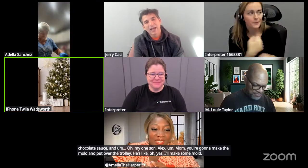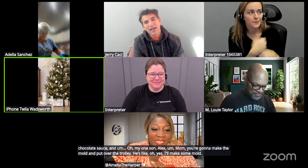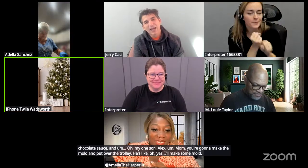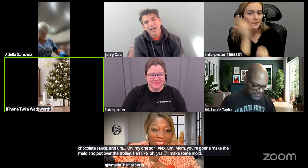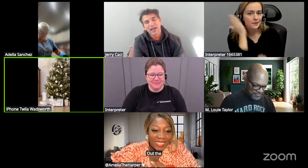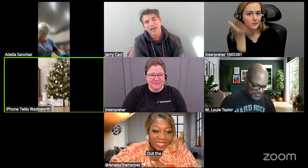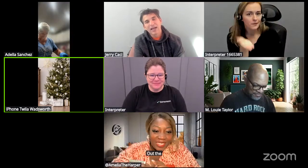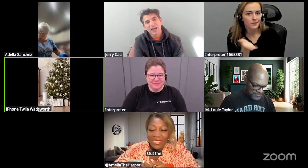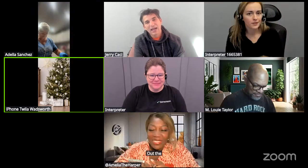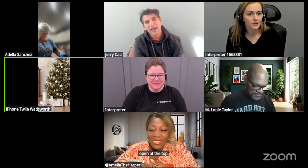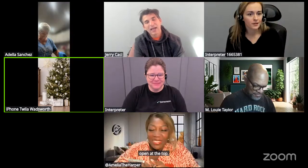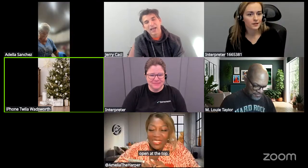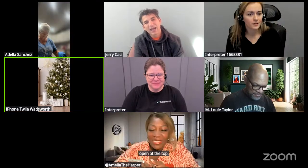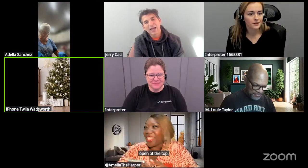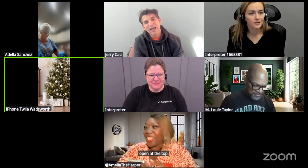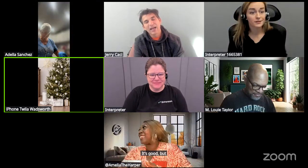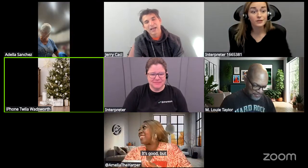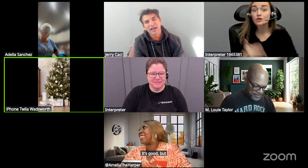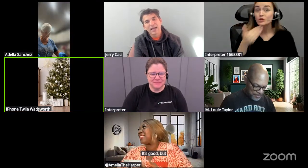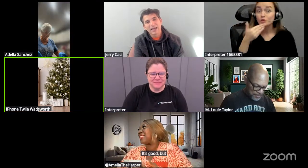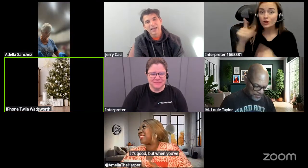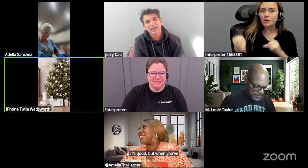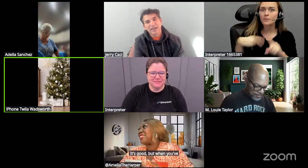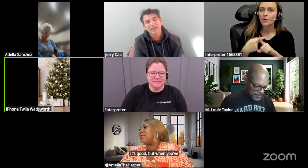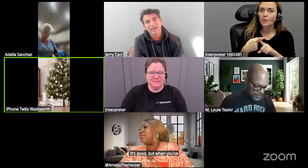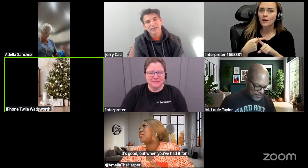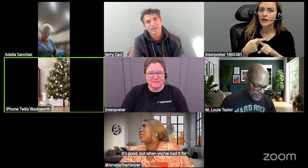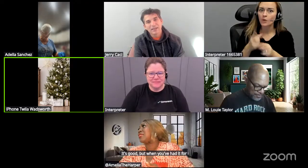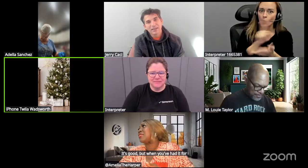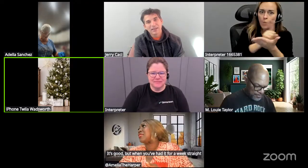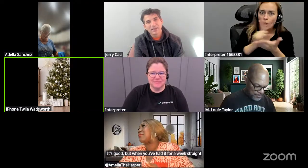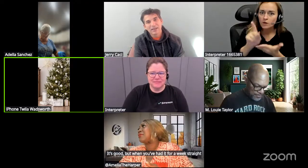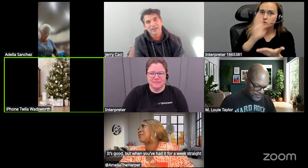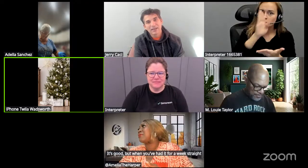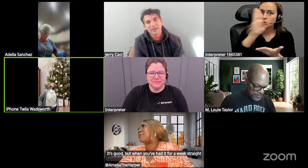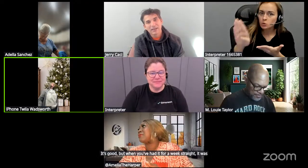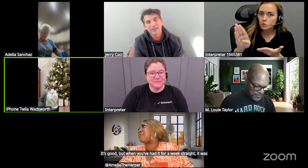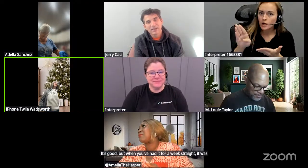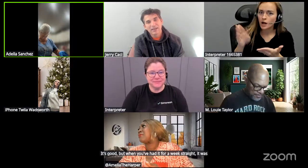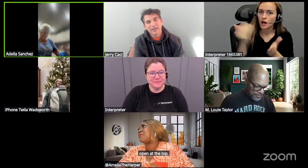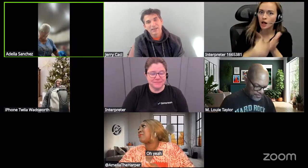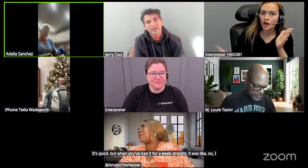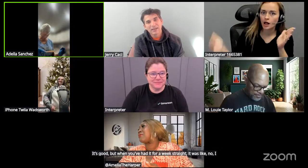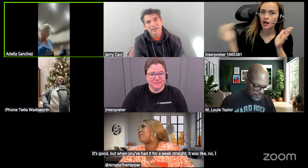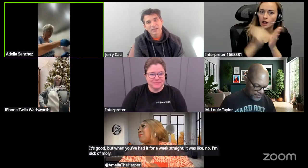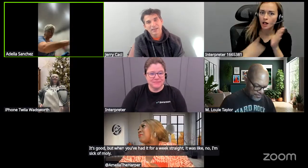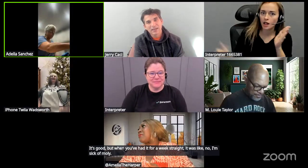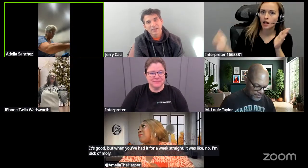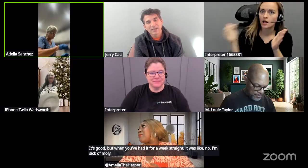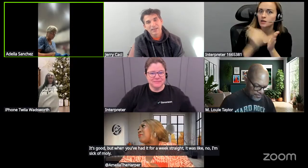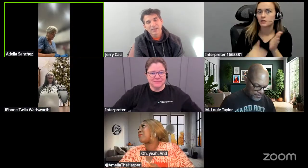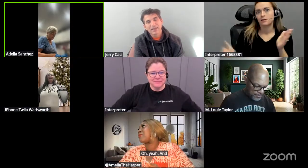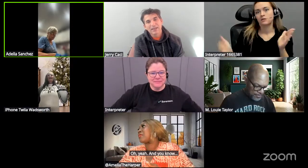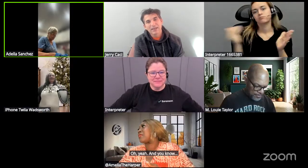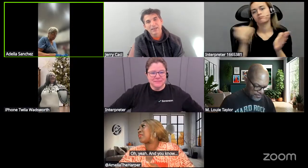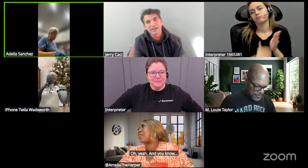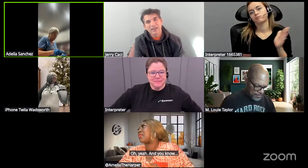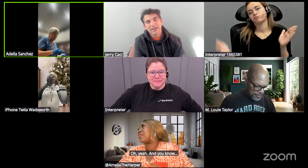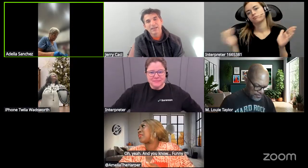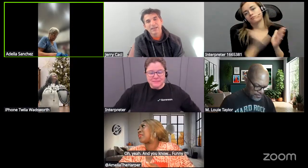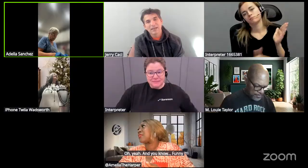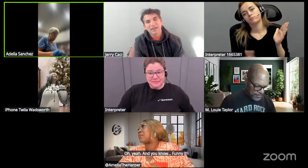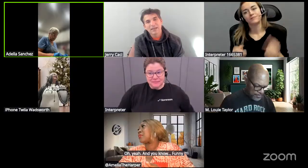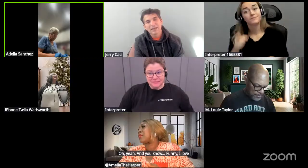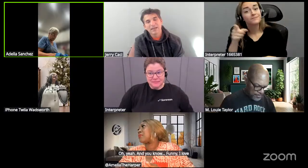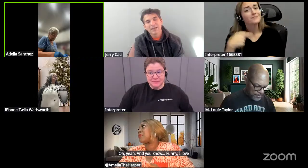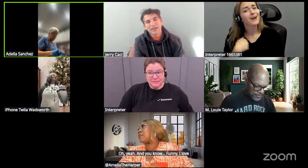tamales. It's good, but when you've had it for a week straight, it was like, no, Oh I'm sick yeah. of mole. And funny, I love